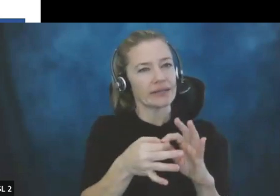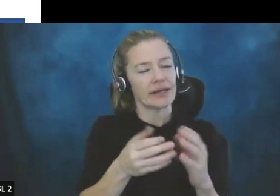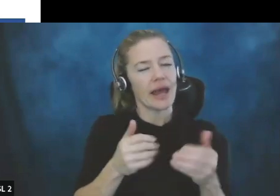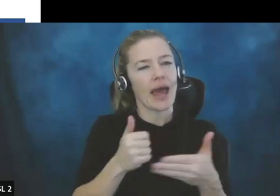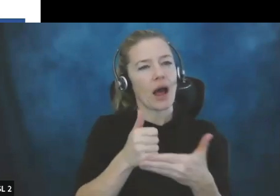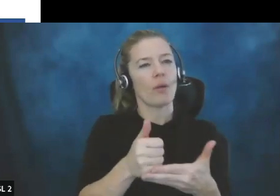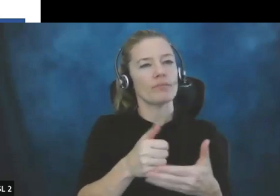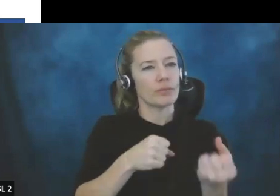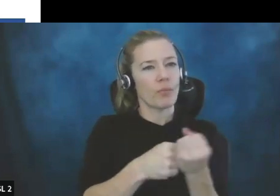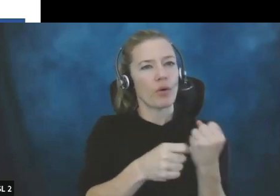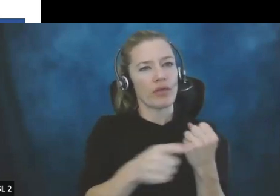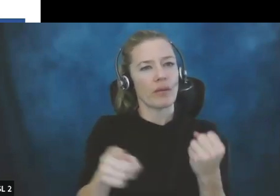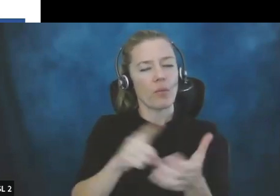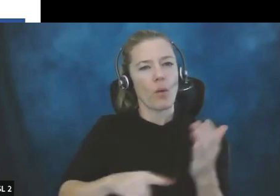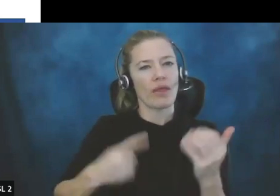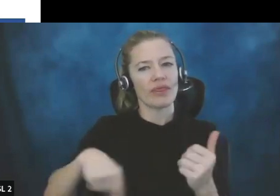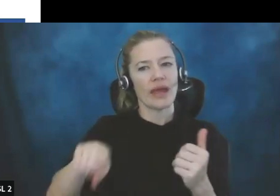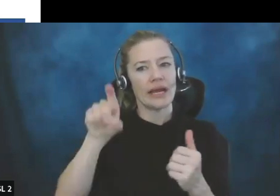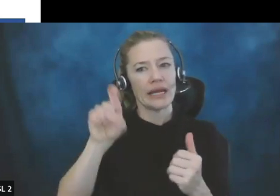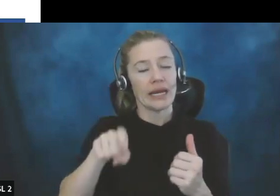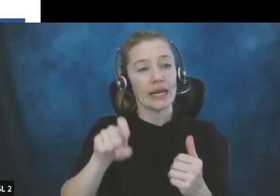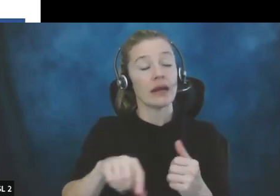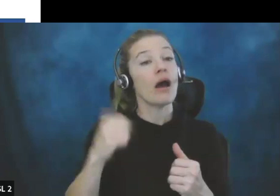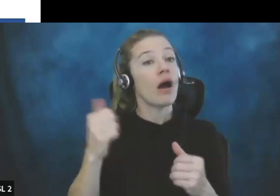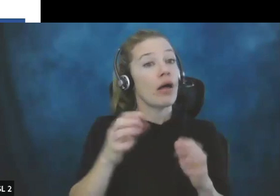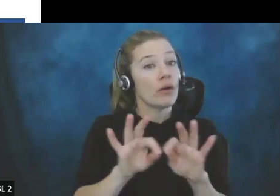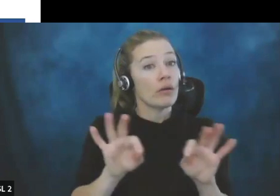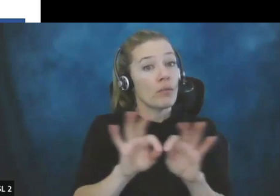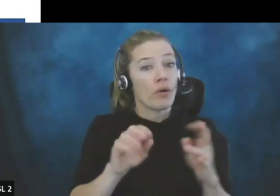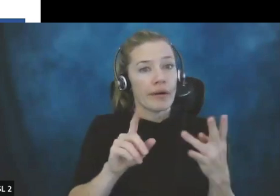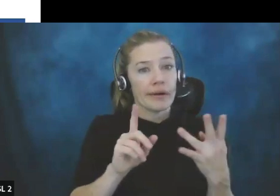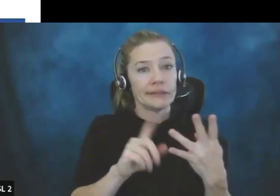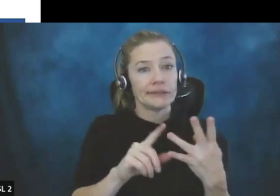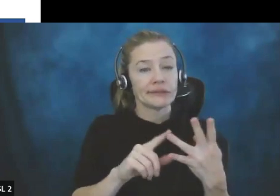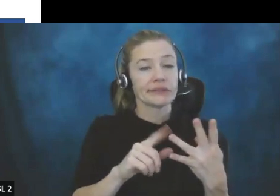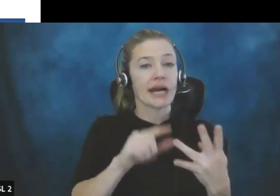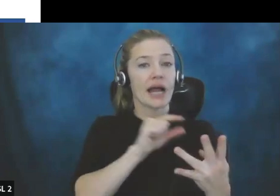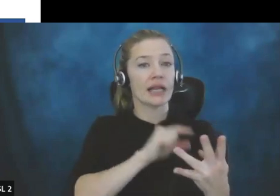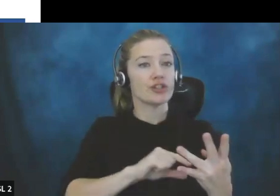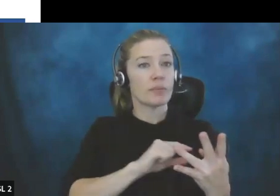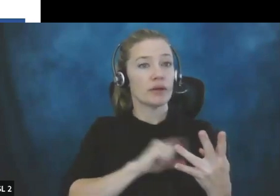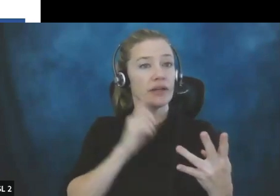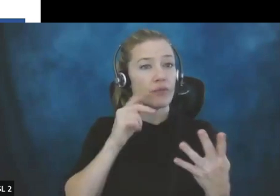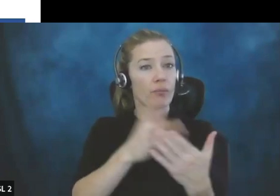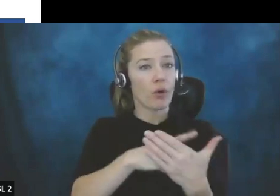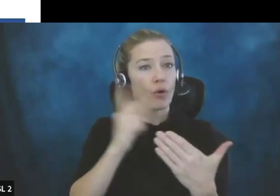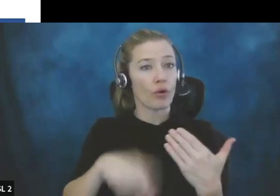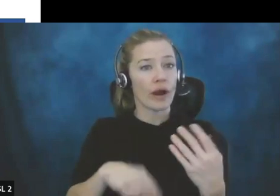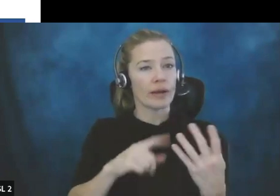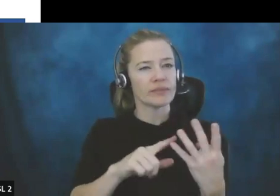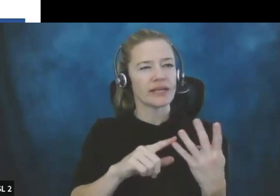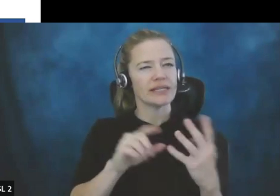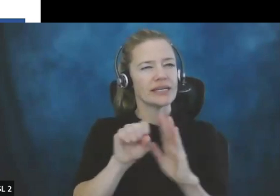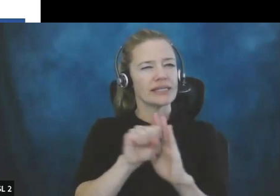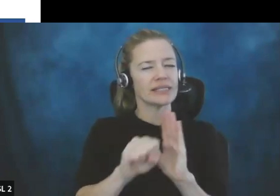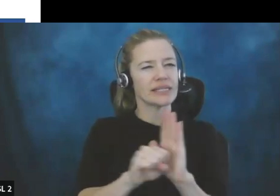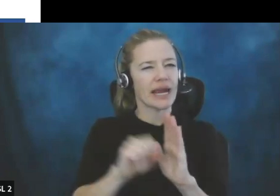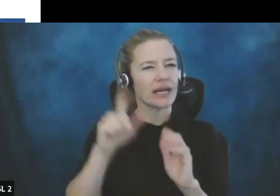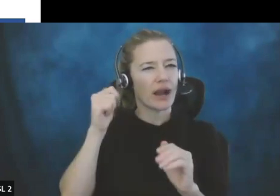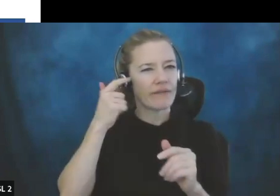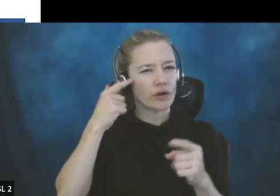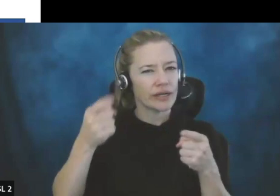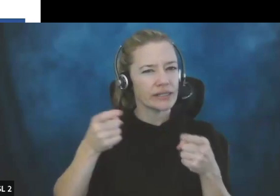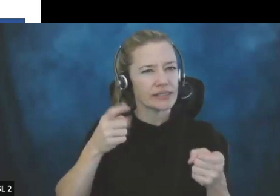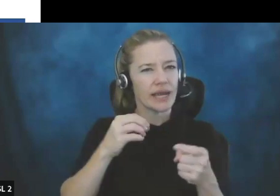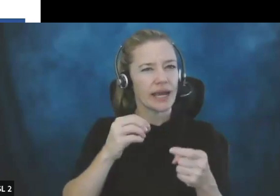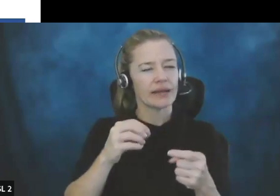need. Streamline eligibility for public programs is another key element, and then state governance and administration. So